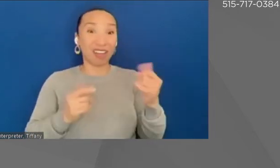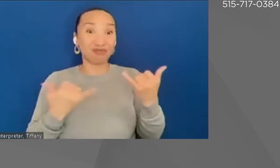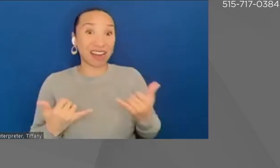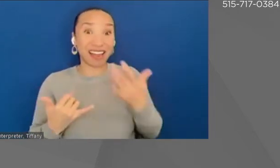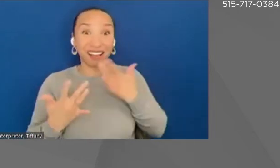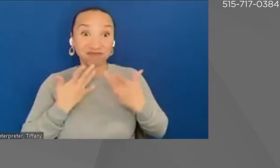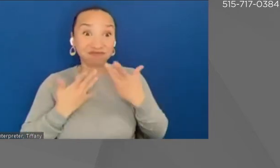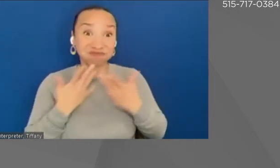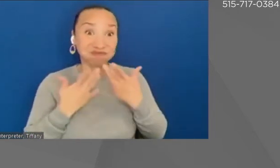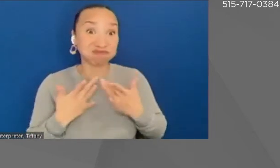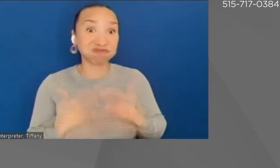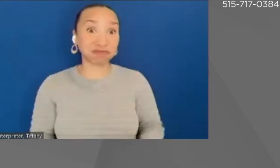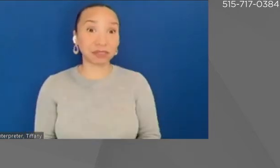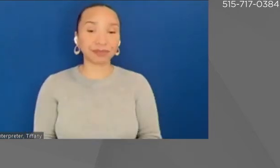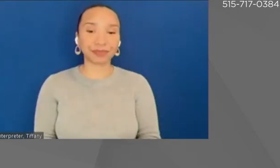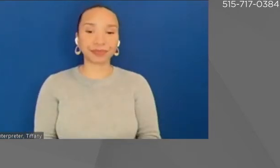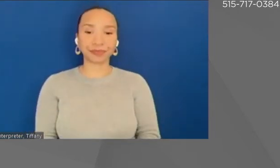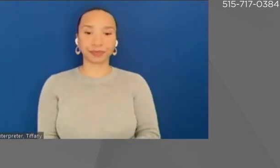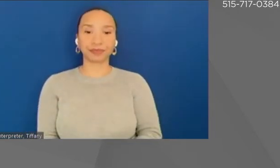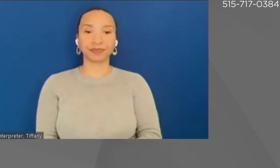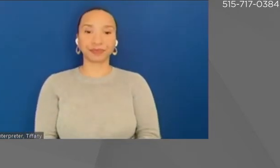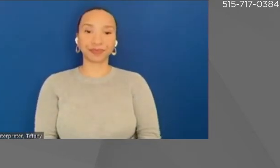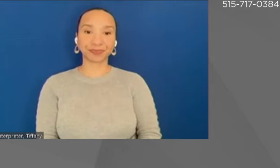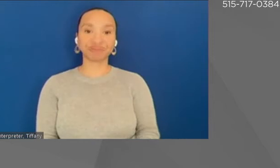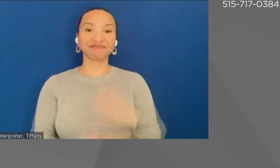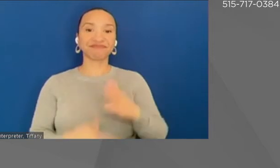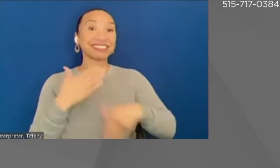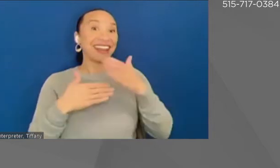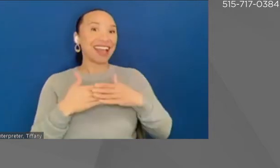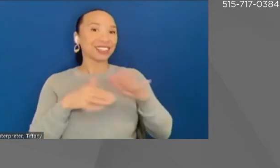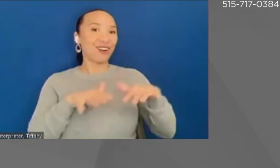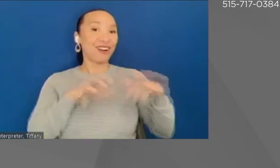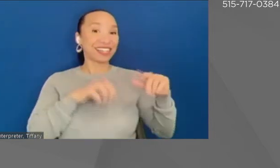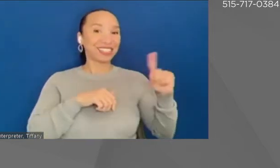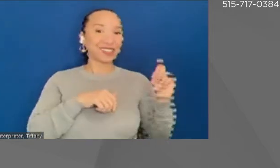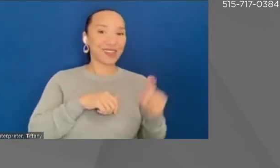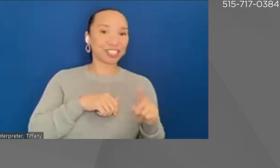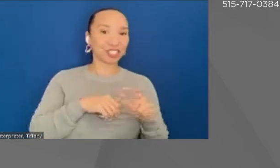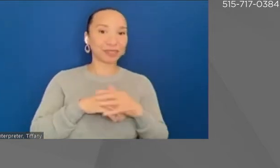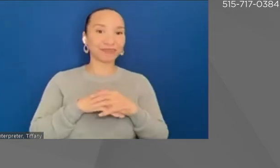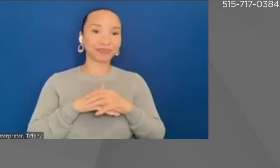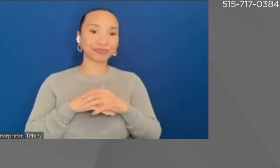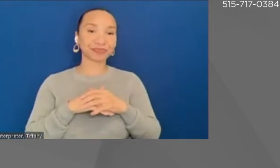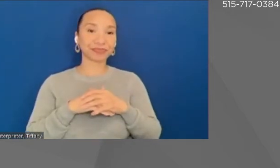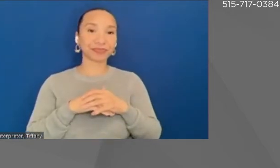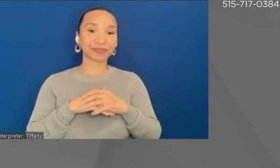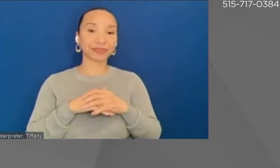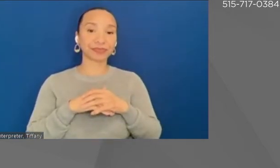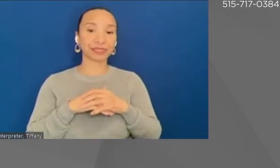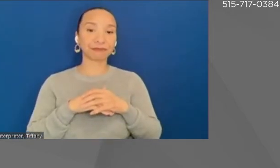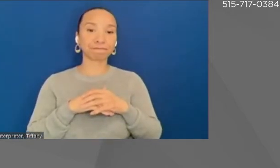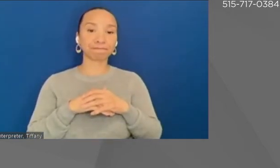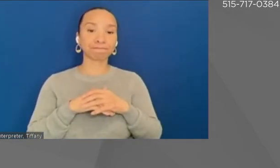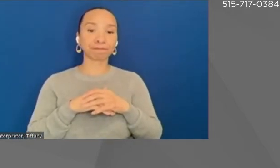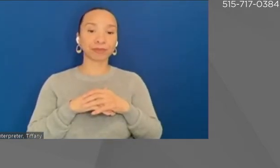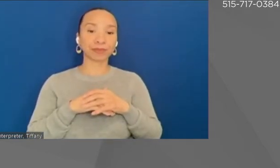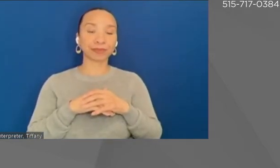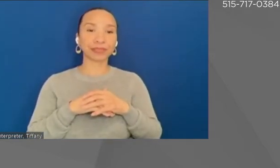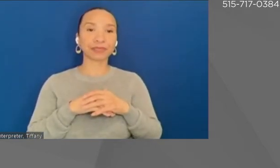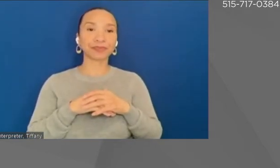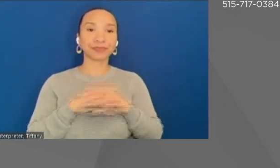thank you. I have another audience question. How do you think commercial plans can be convinced to cover